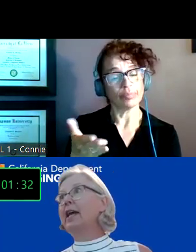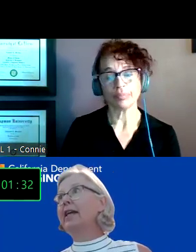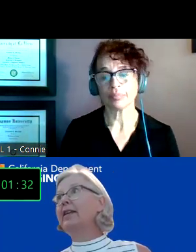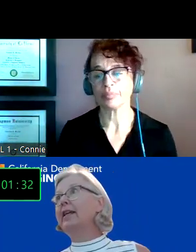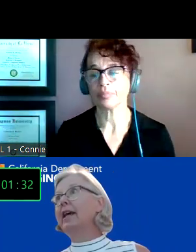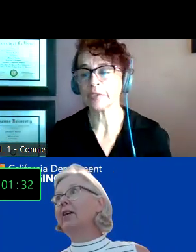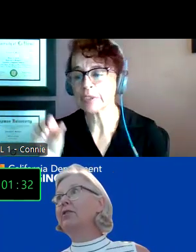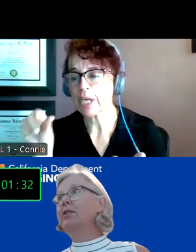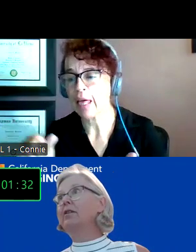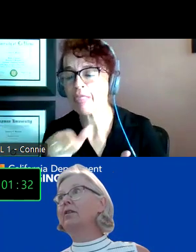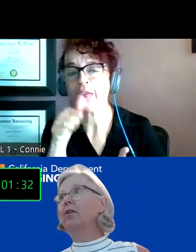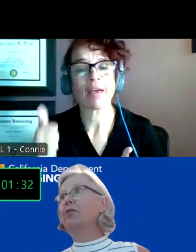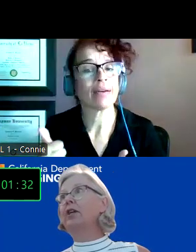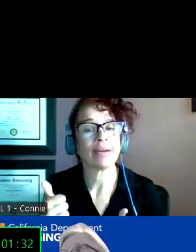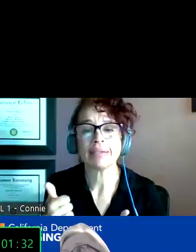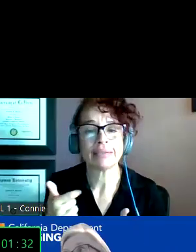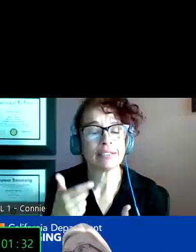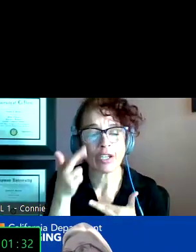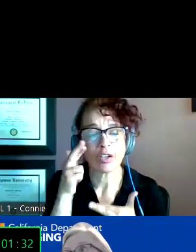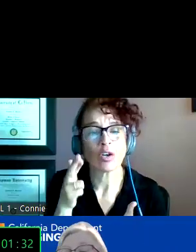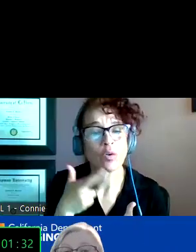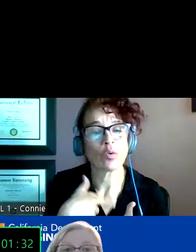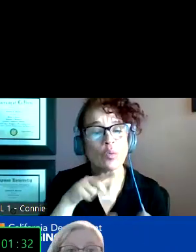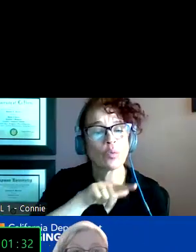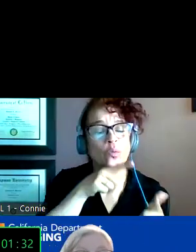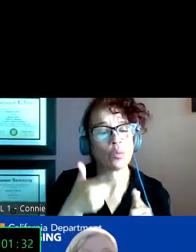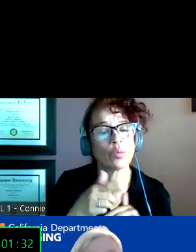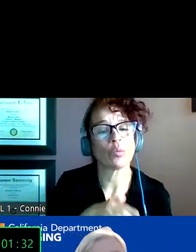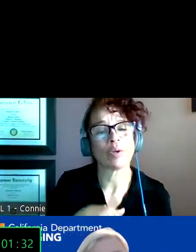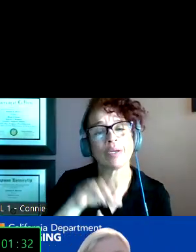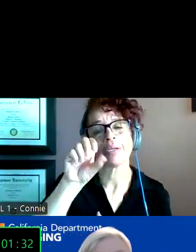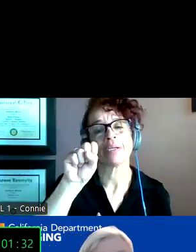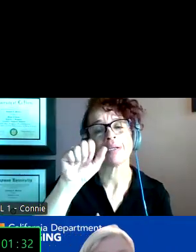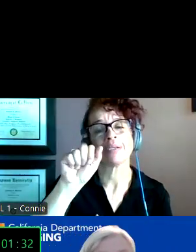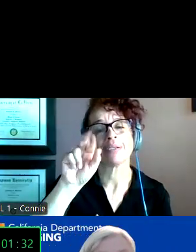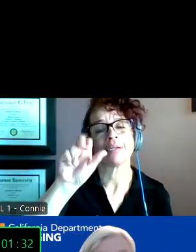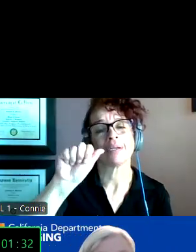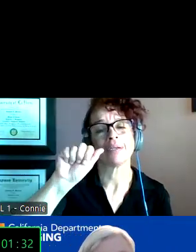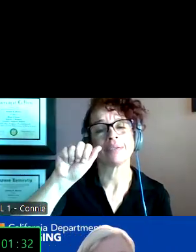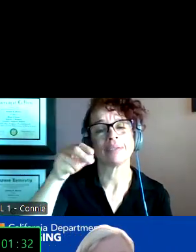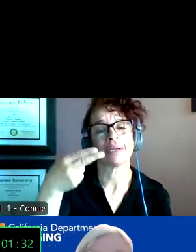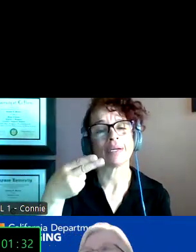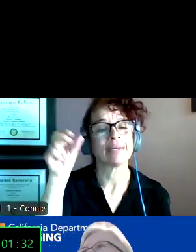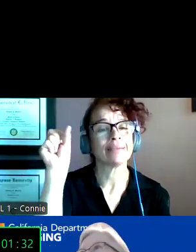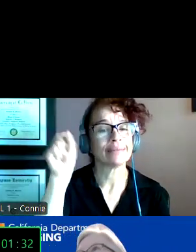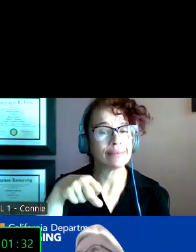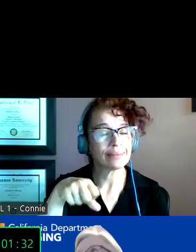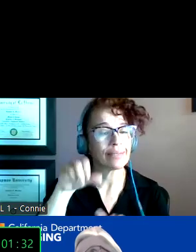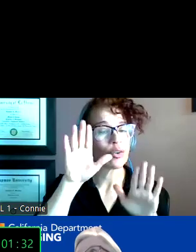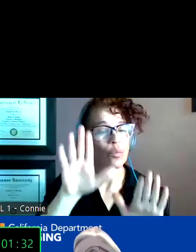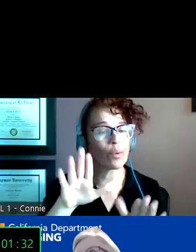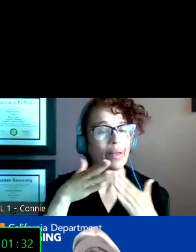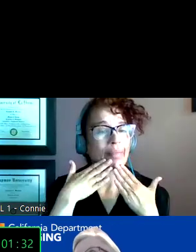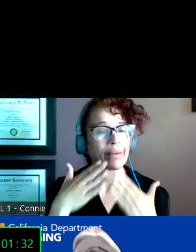Unless there's anything else, Hagar, shall I turn over to Sarah? Yes, that'll be great. Thank